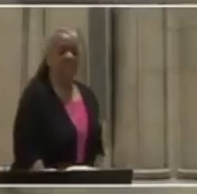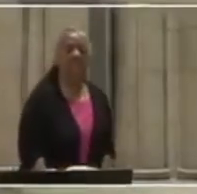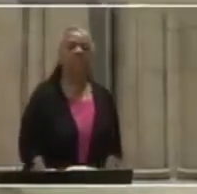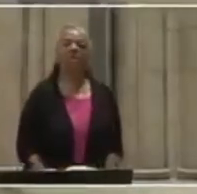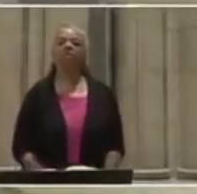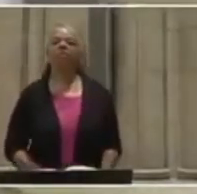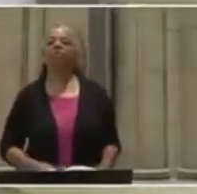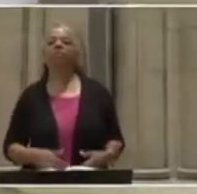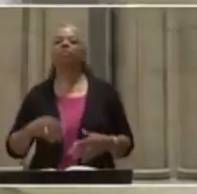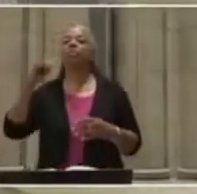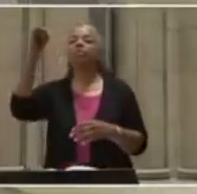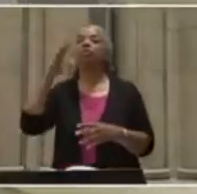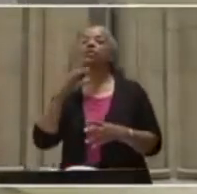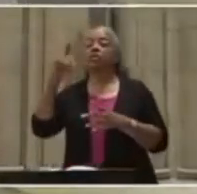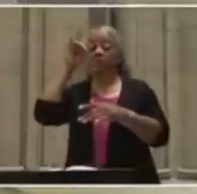Gracious and eternal God,